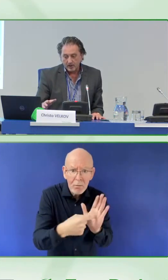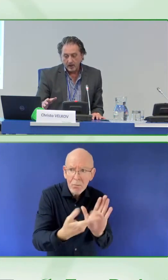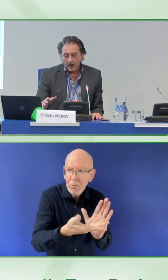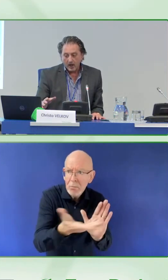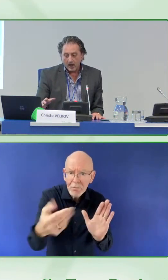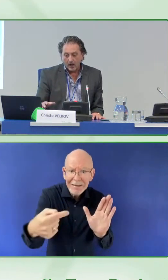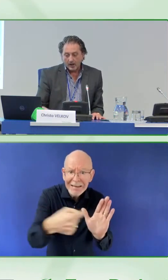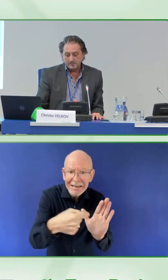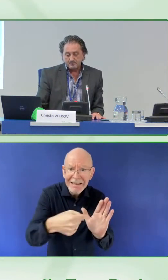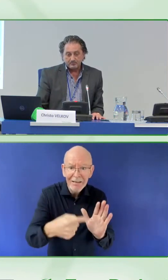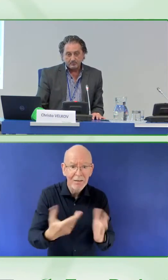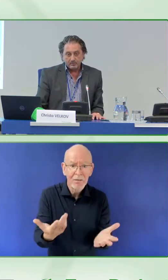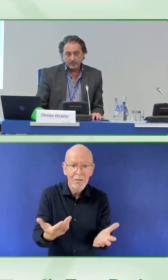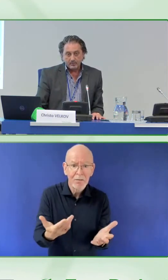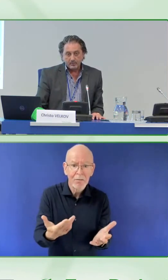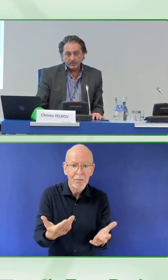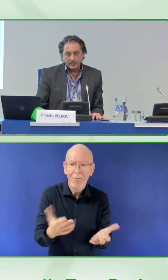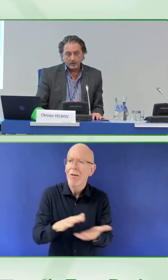somewhere.